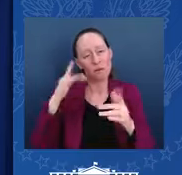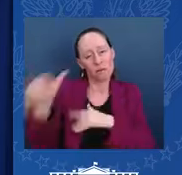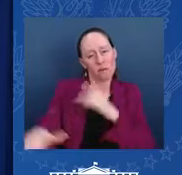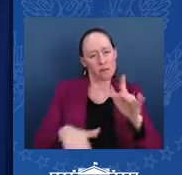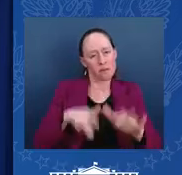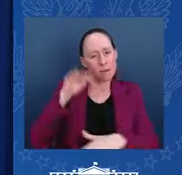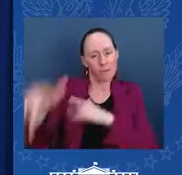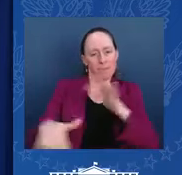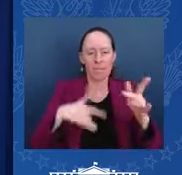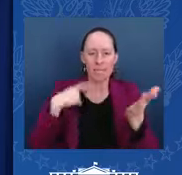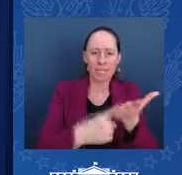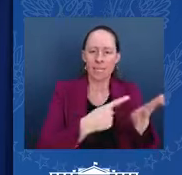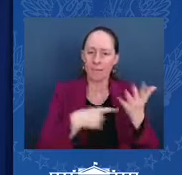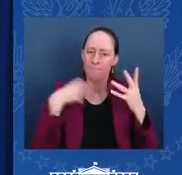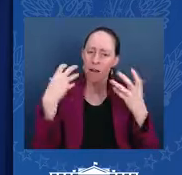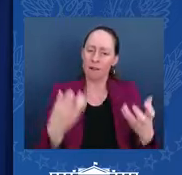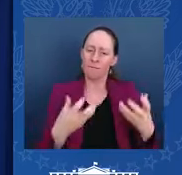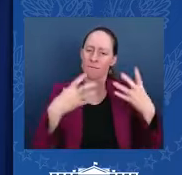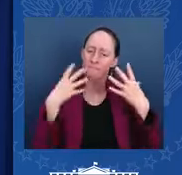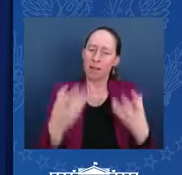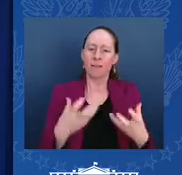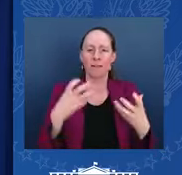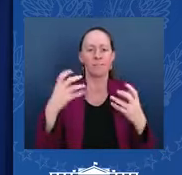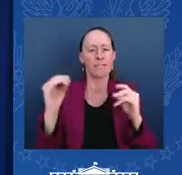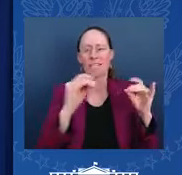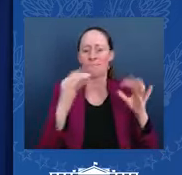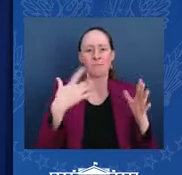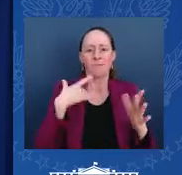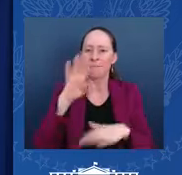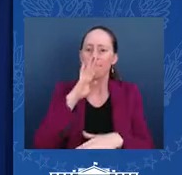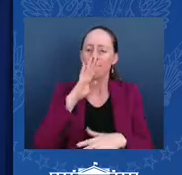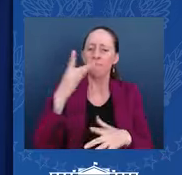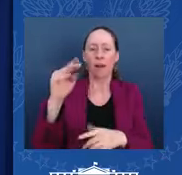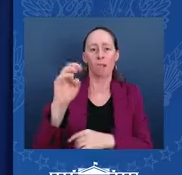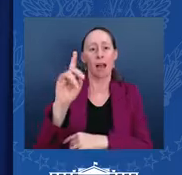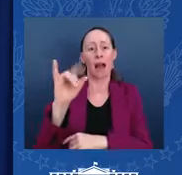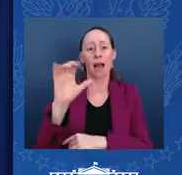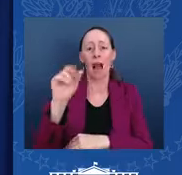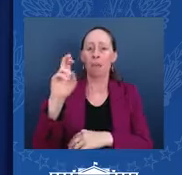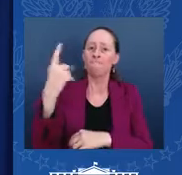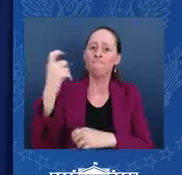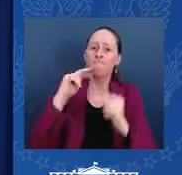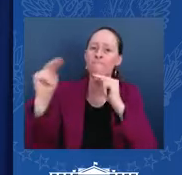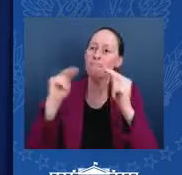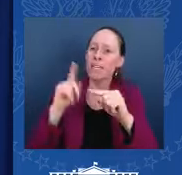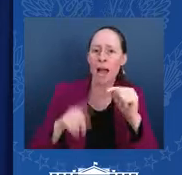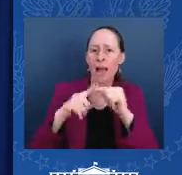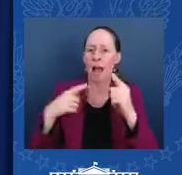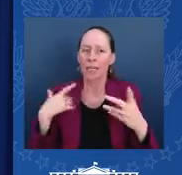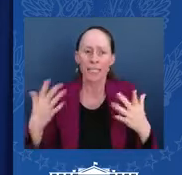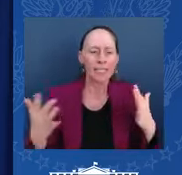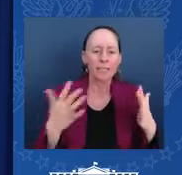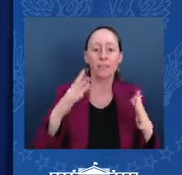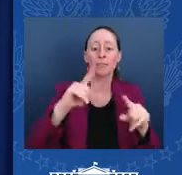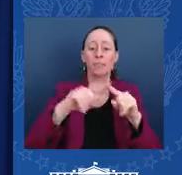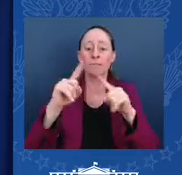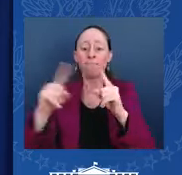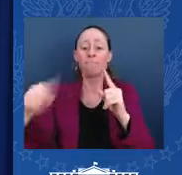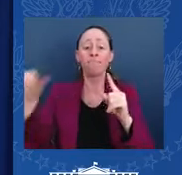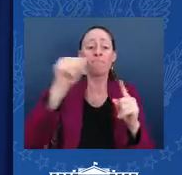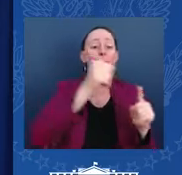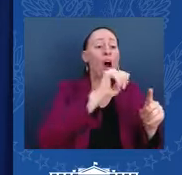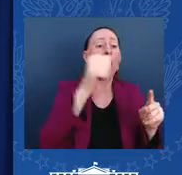basically. Unlike other parts of the healthcare system, Big Pharma got a special cut-up carve-out to prevent Medicare from